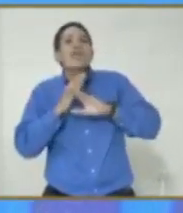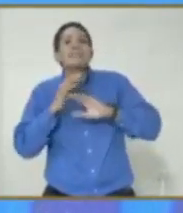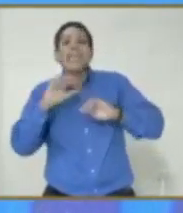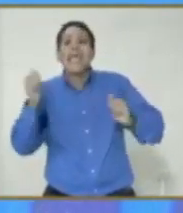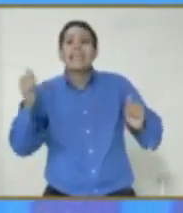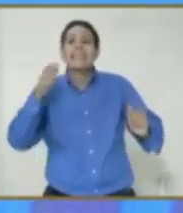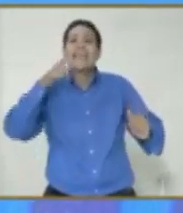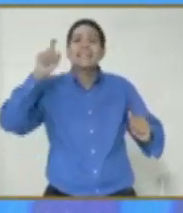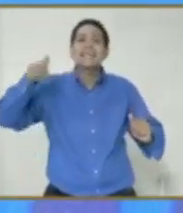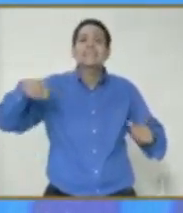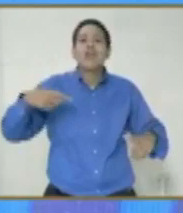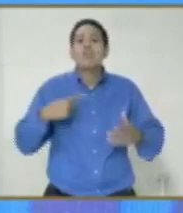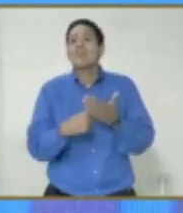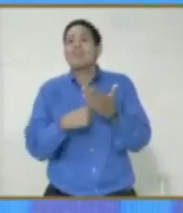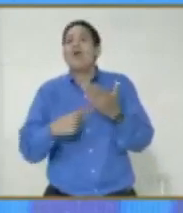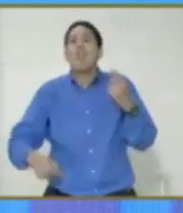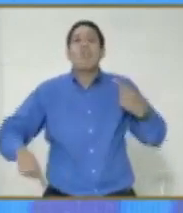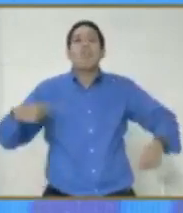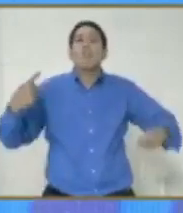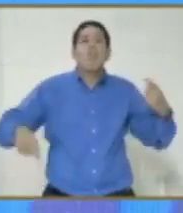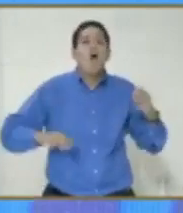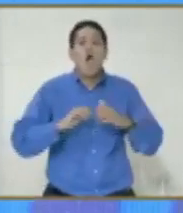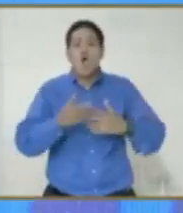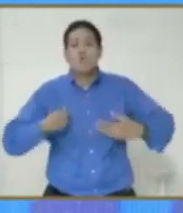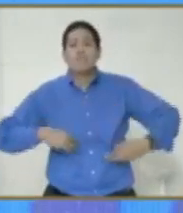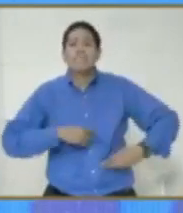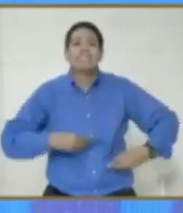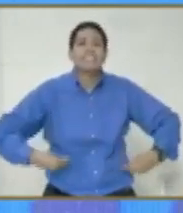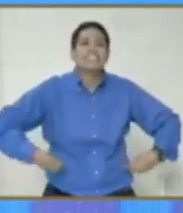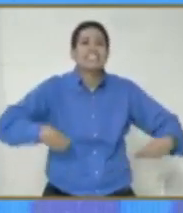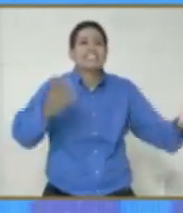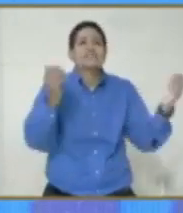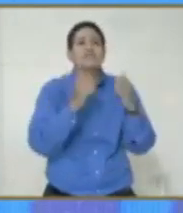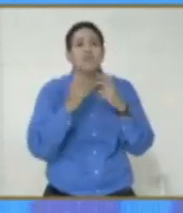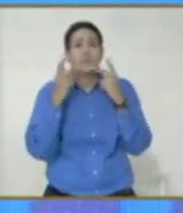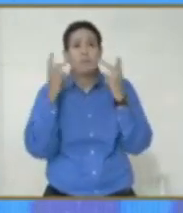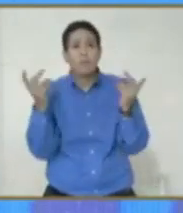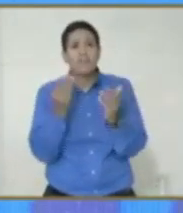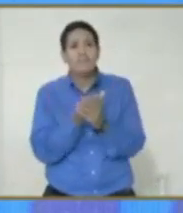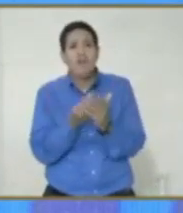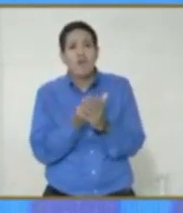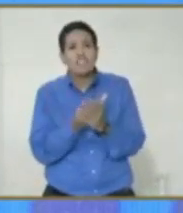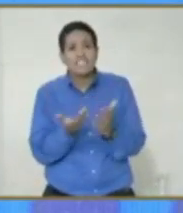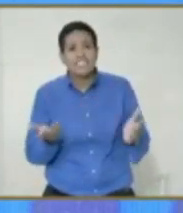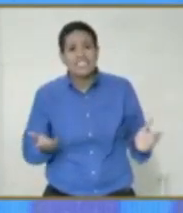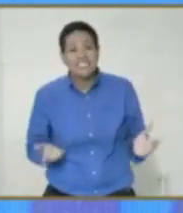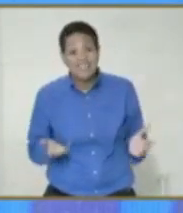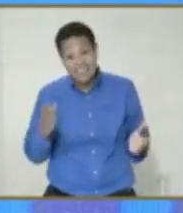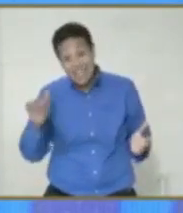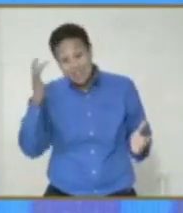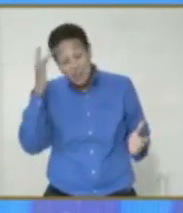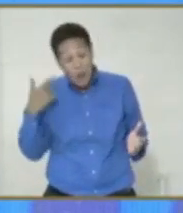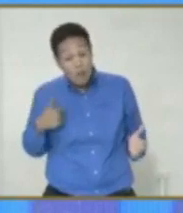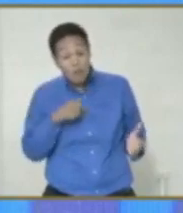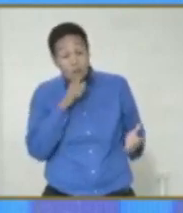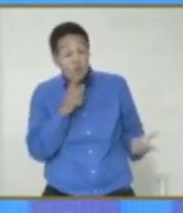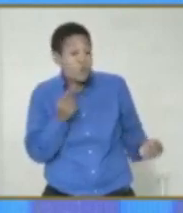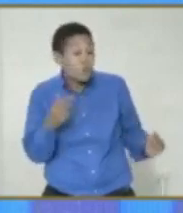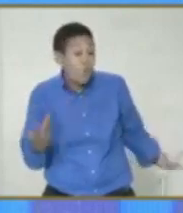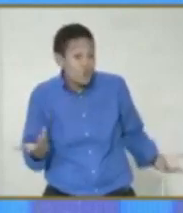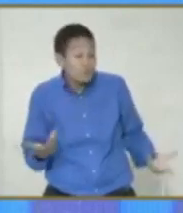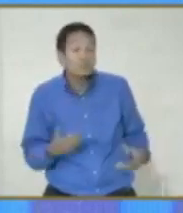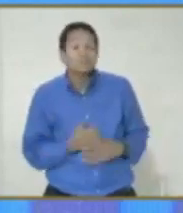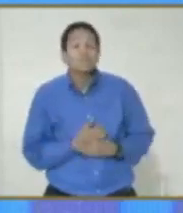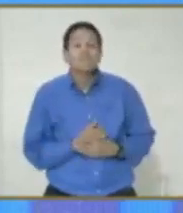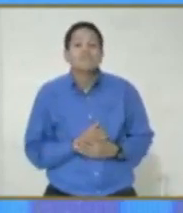about how we are dispensing with the public funds. And that is why we have done